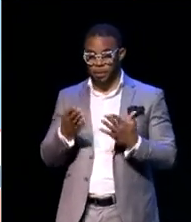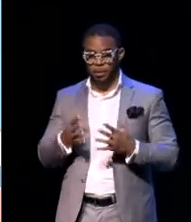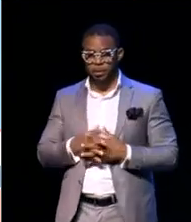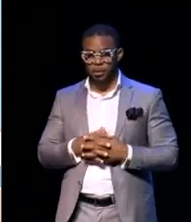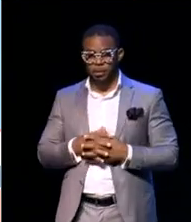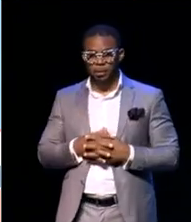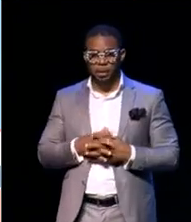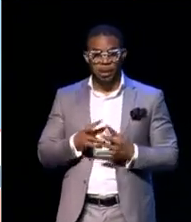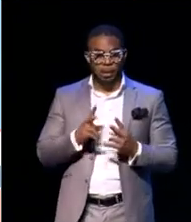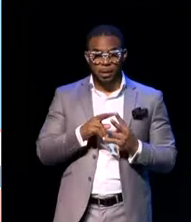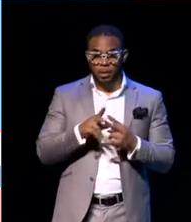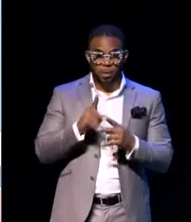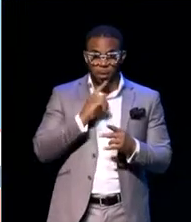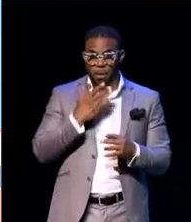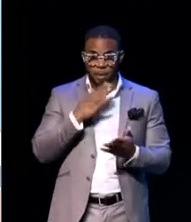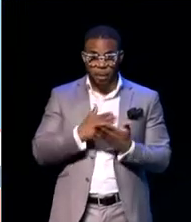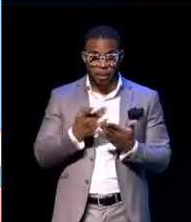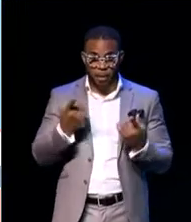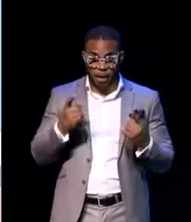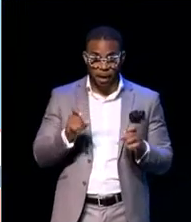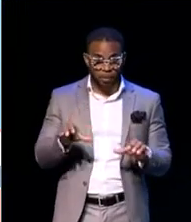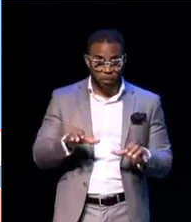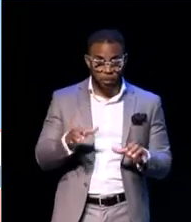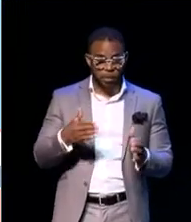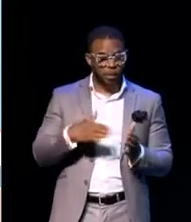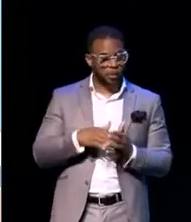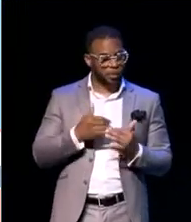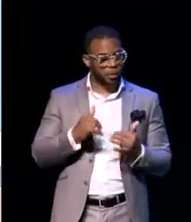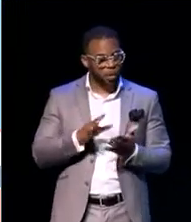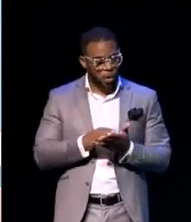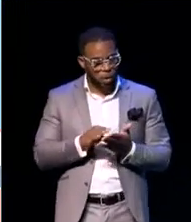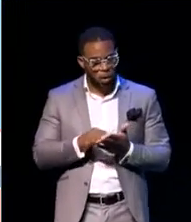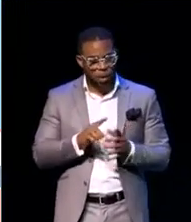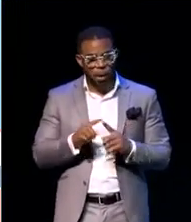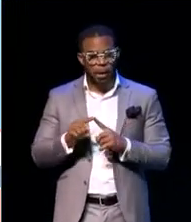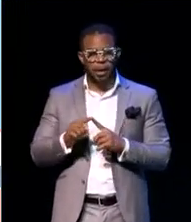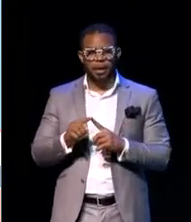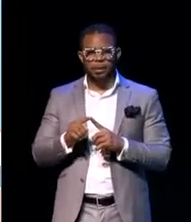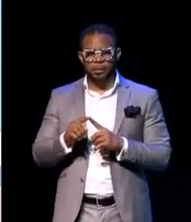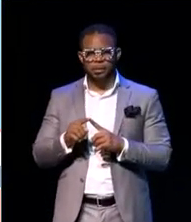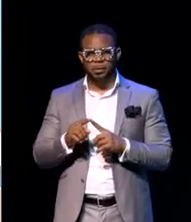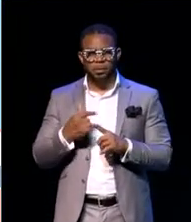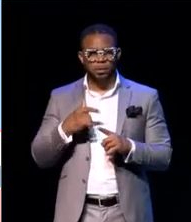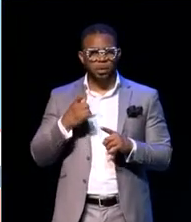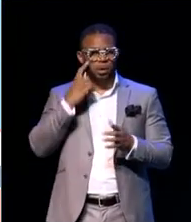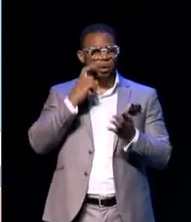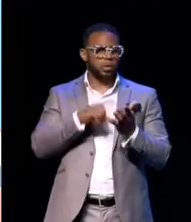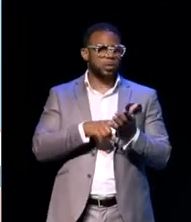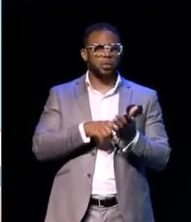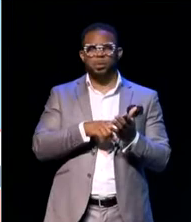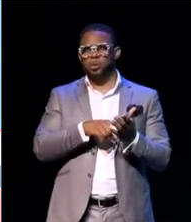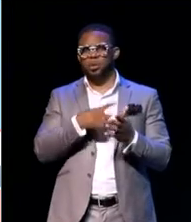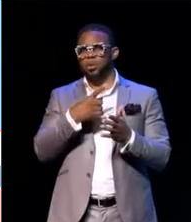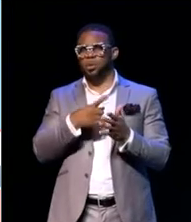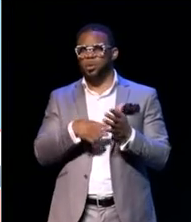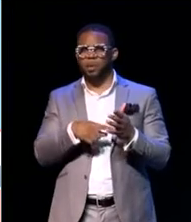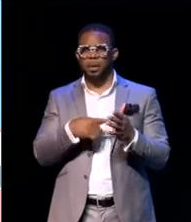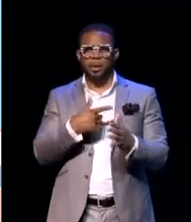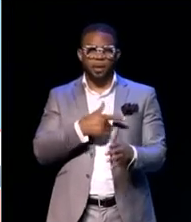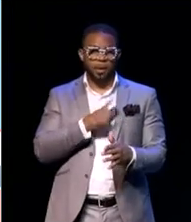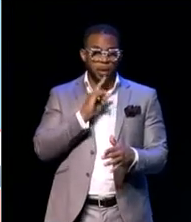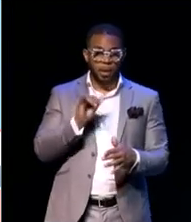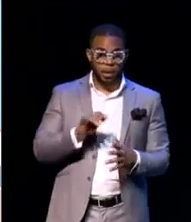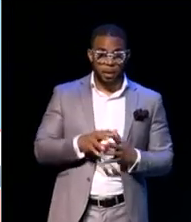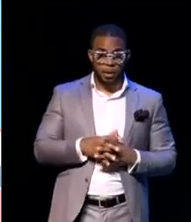things. Neither one of them are a bad thing to have to do. Again, we're still learning as we observe what these vaccines